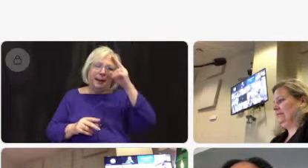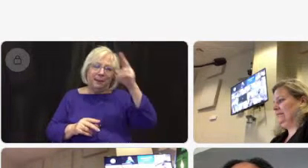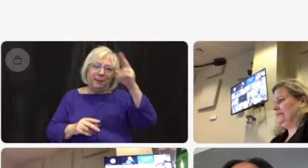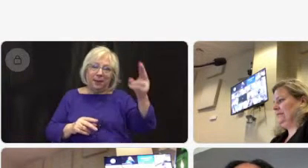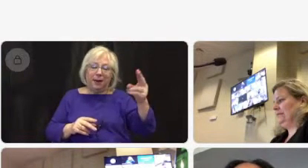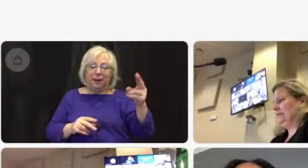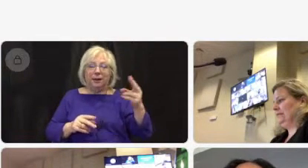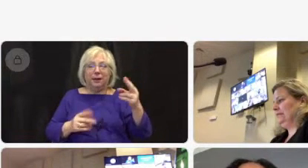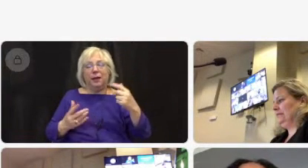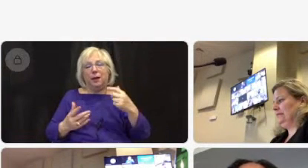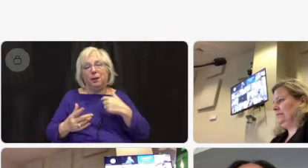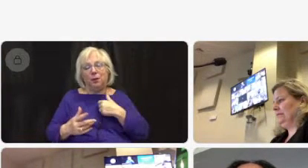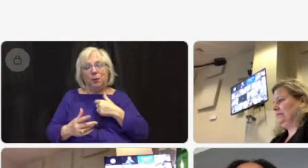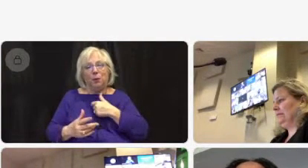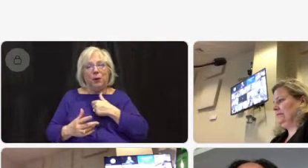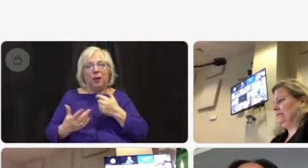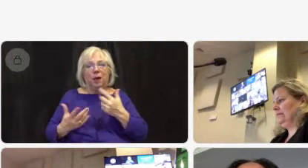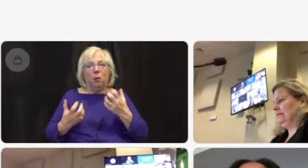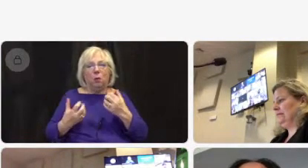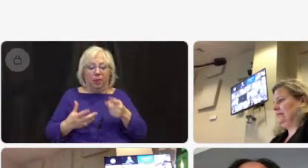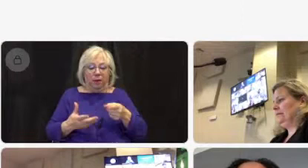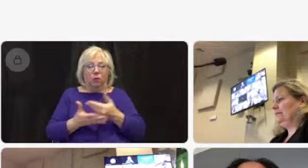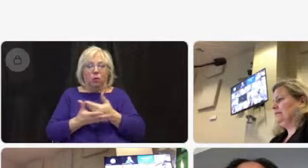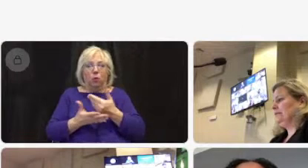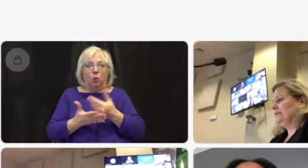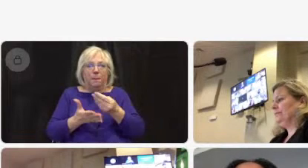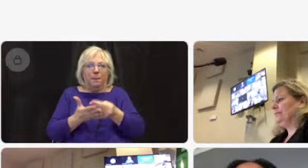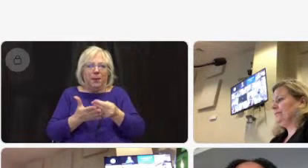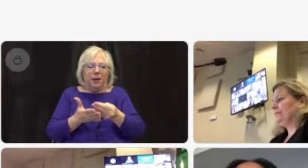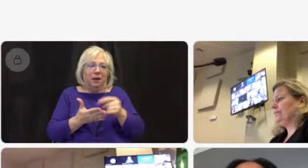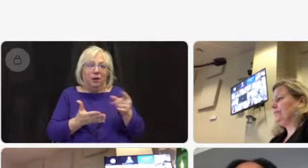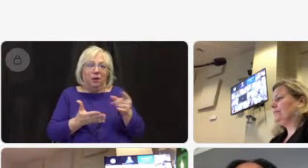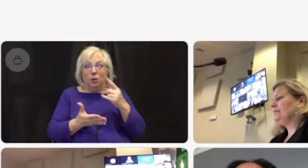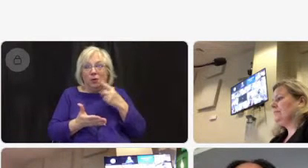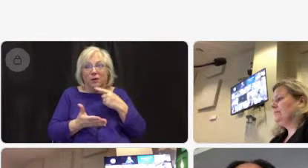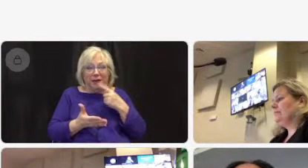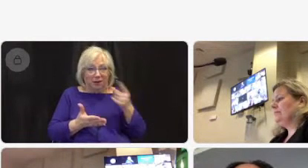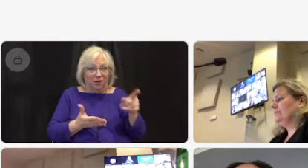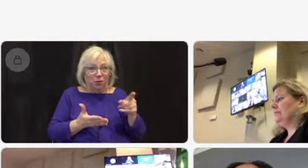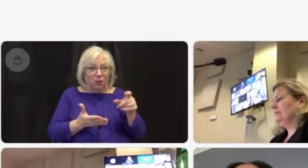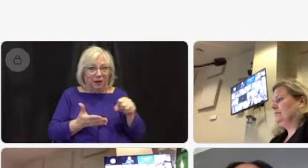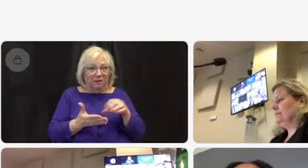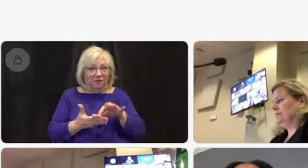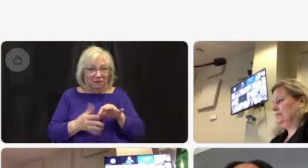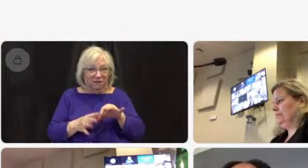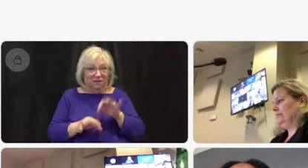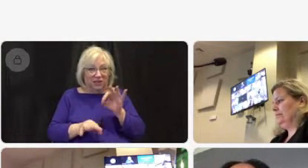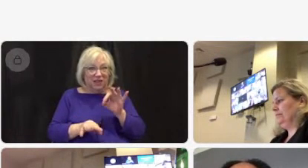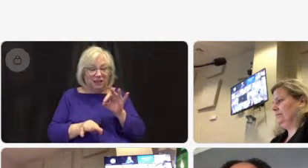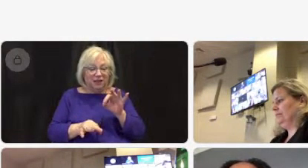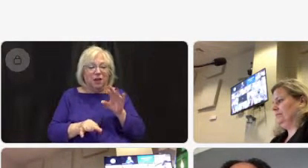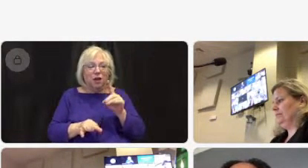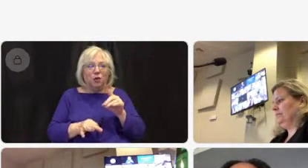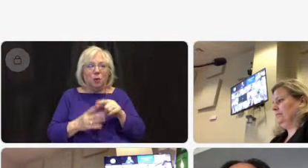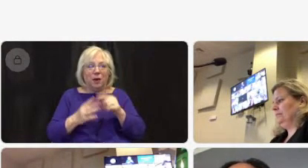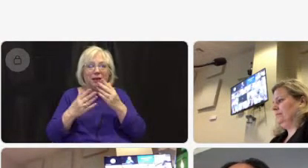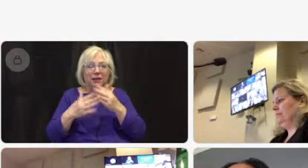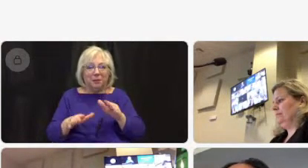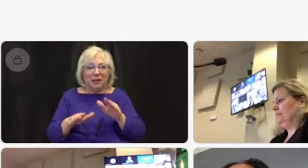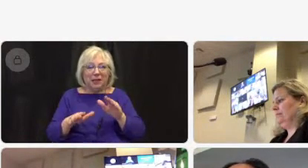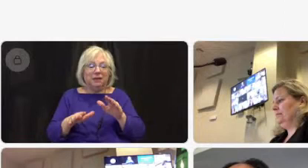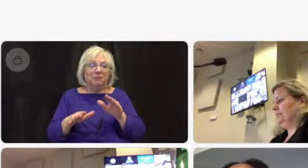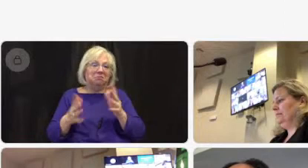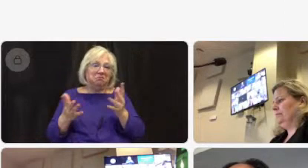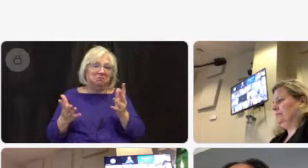hypothetically, do we want to, of this new money that you said you can find, did we want to split that new money